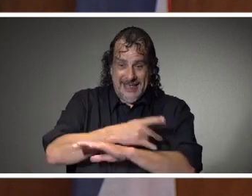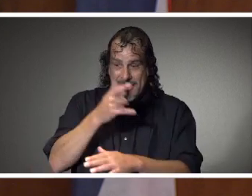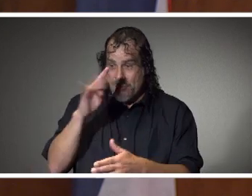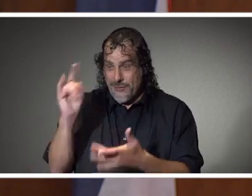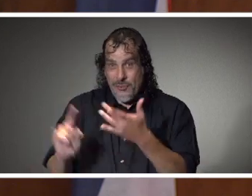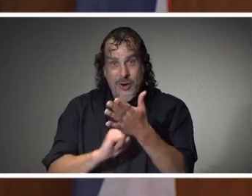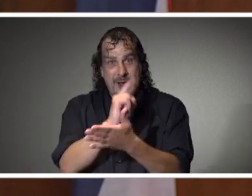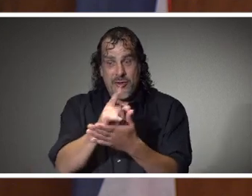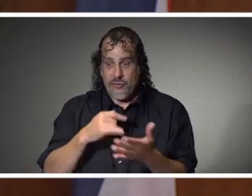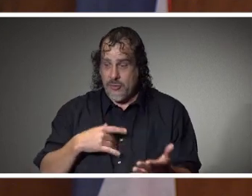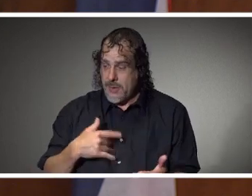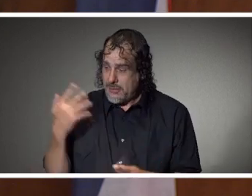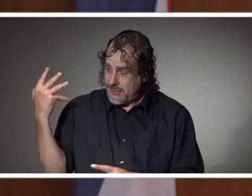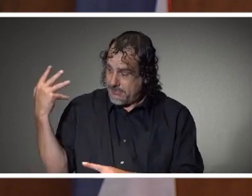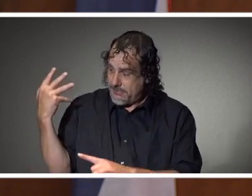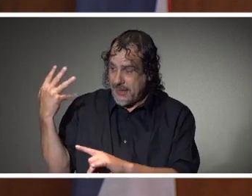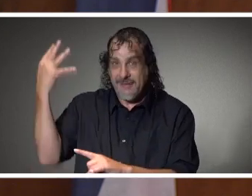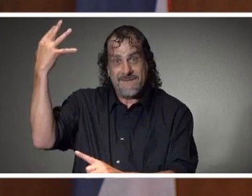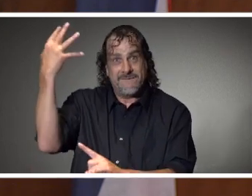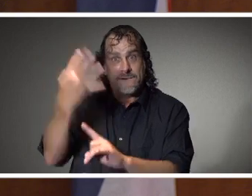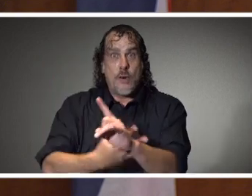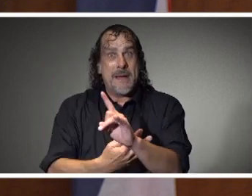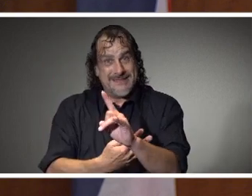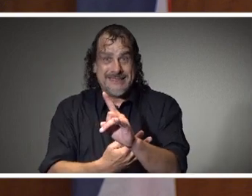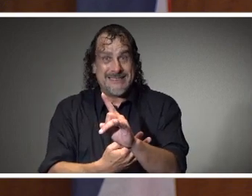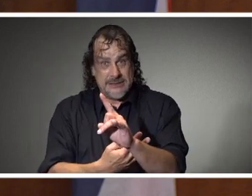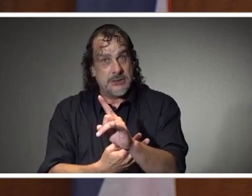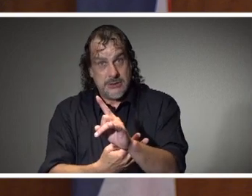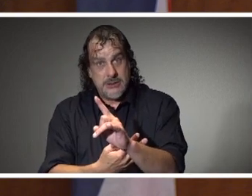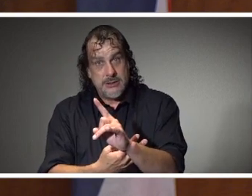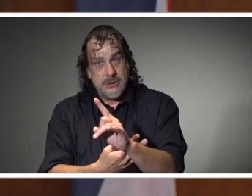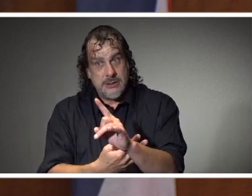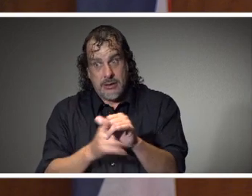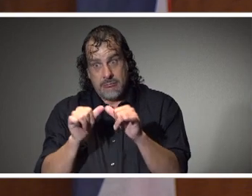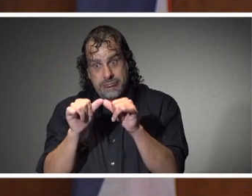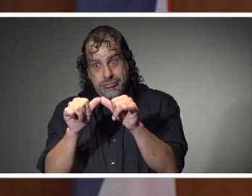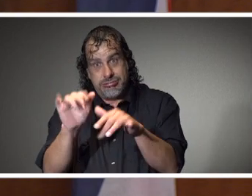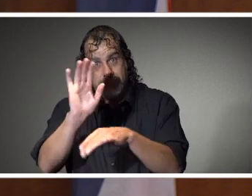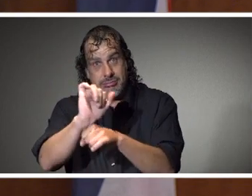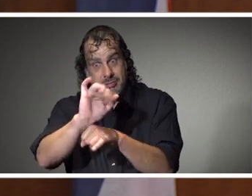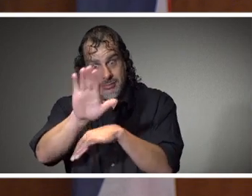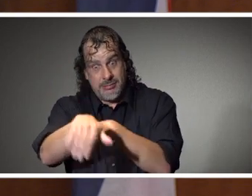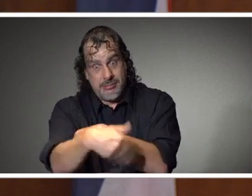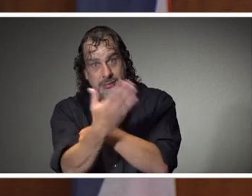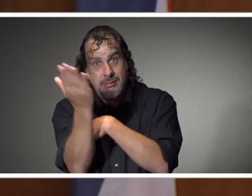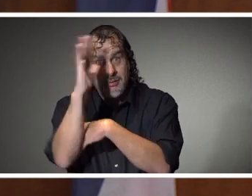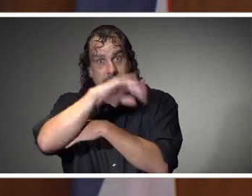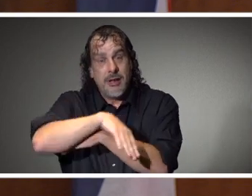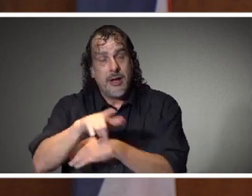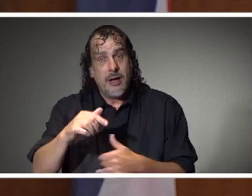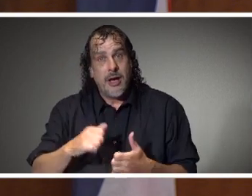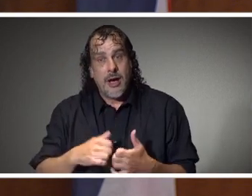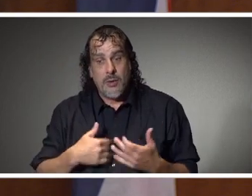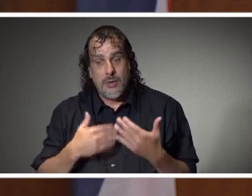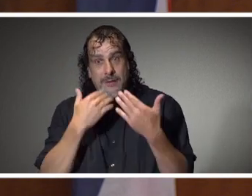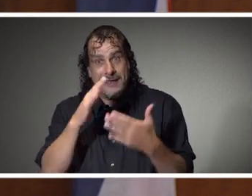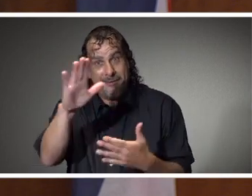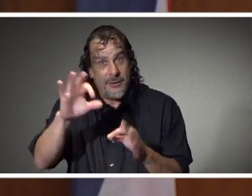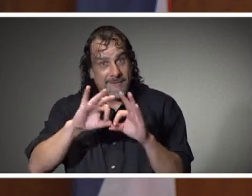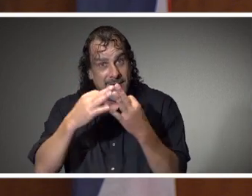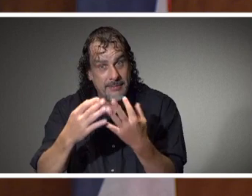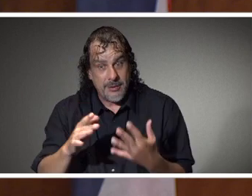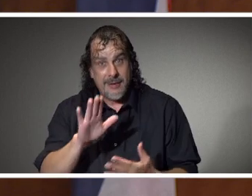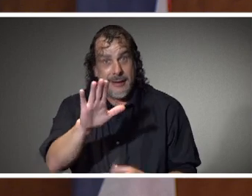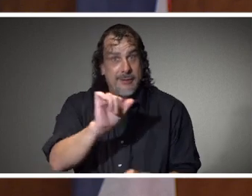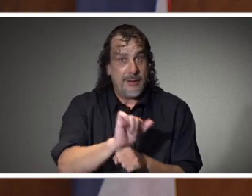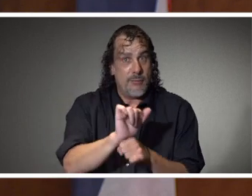last 4 months. And I want to thank every single individual that has helped us with that. I also want to thank their families, because